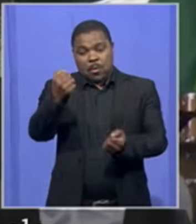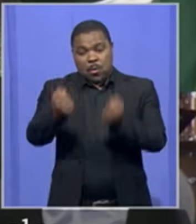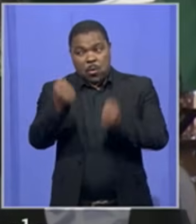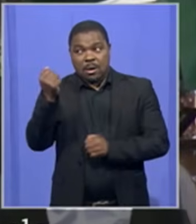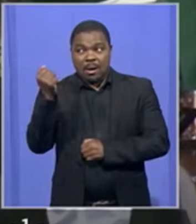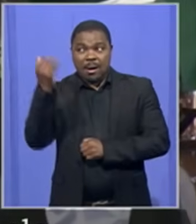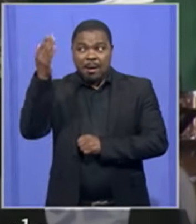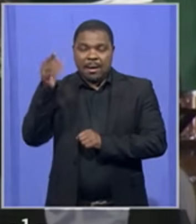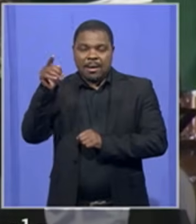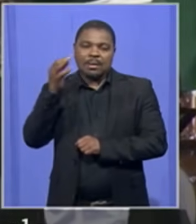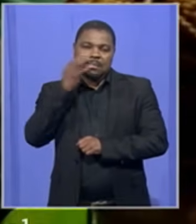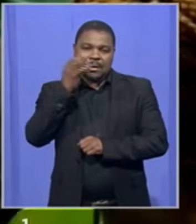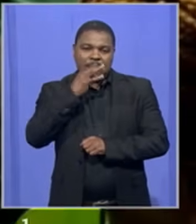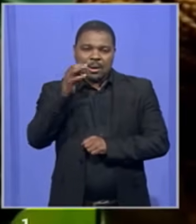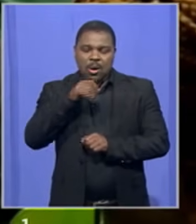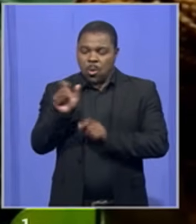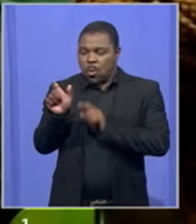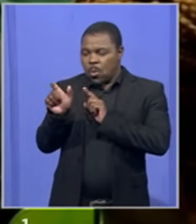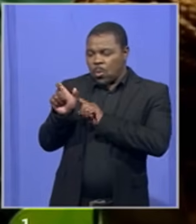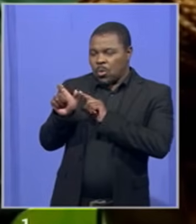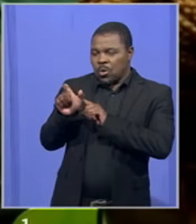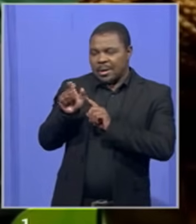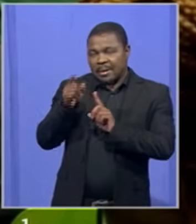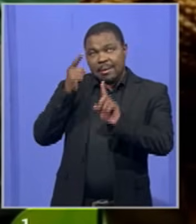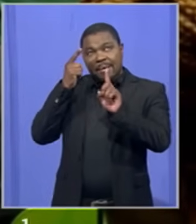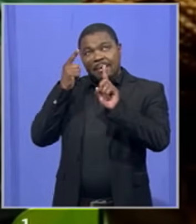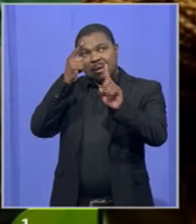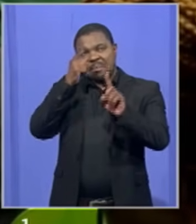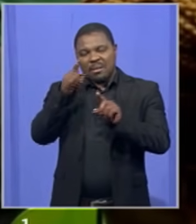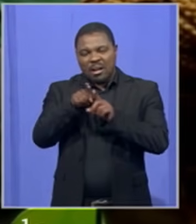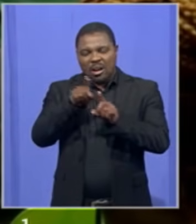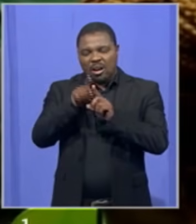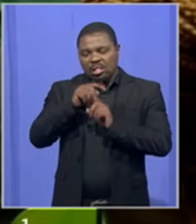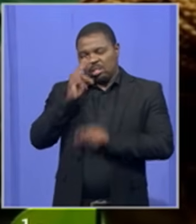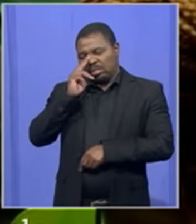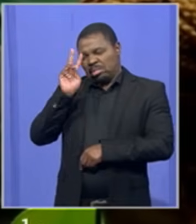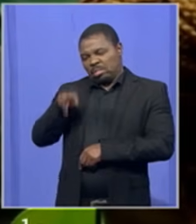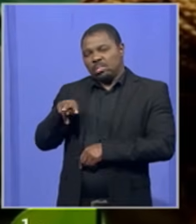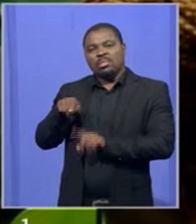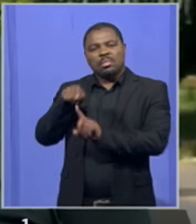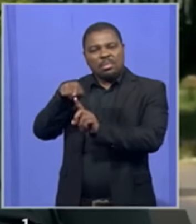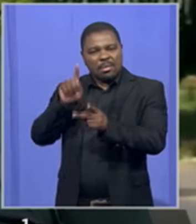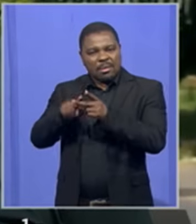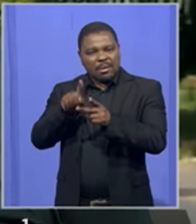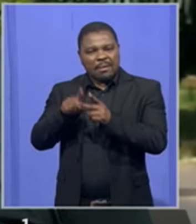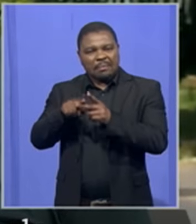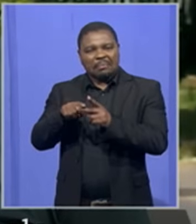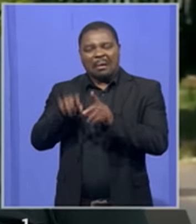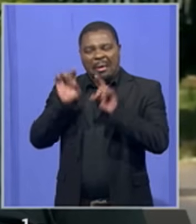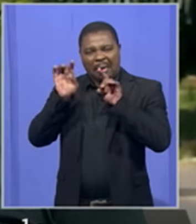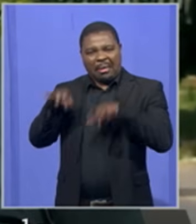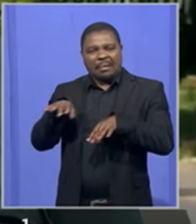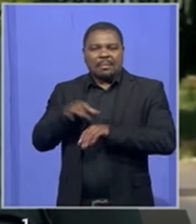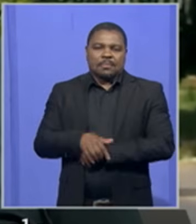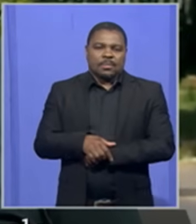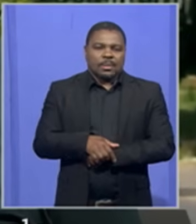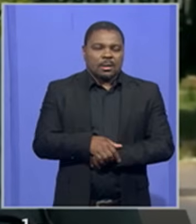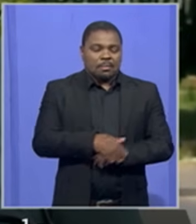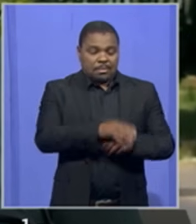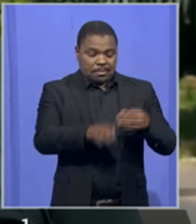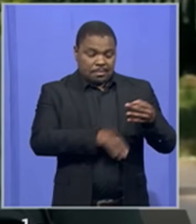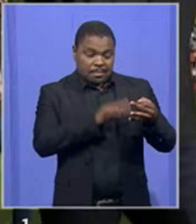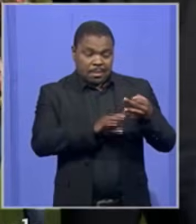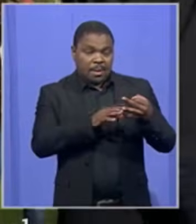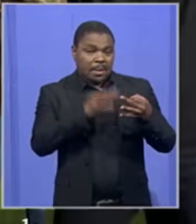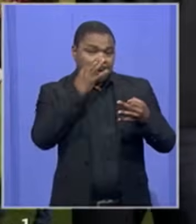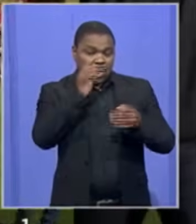gore lefoko lefela le ne le ikaeletswe go nyatsa Malema ebile le supa letlhoo. E tlaleleditse ka gore lefoko leo le